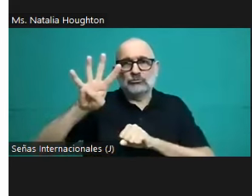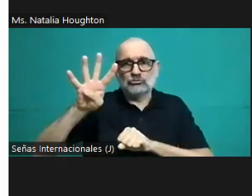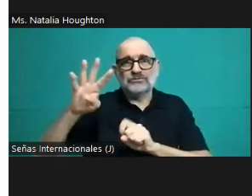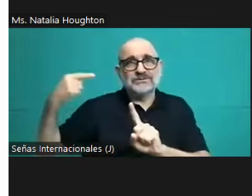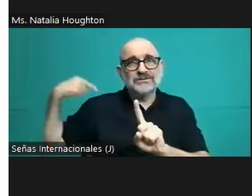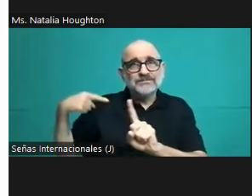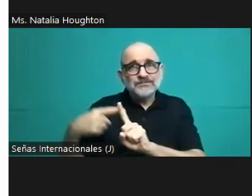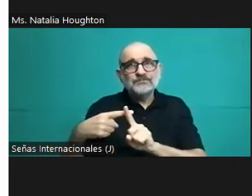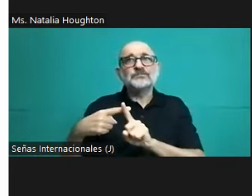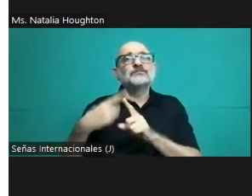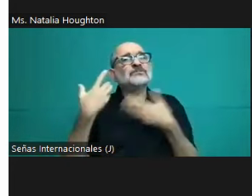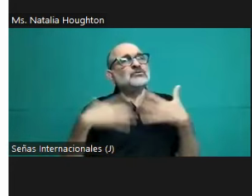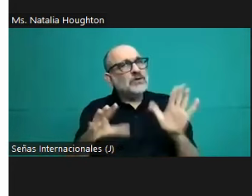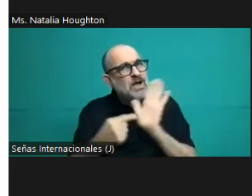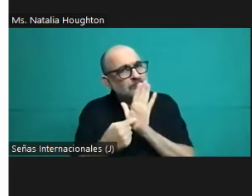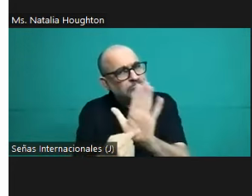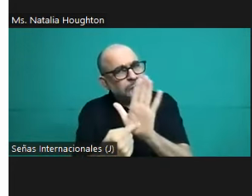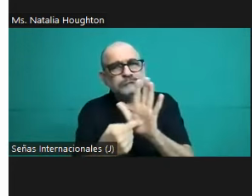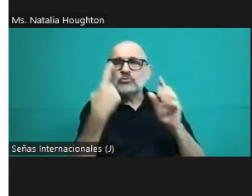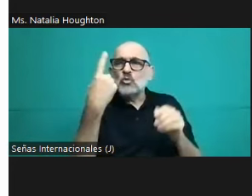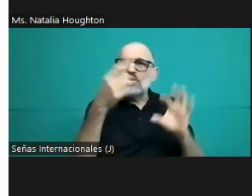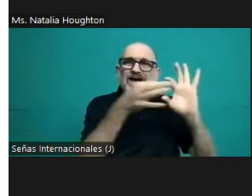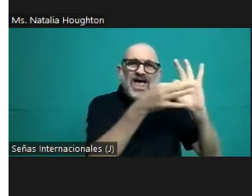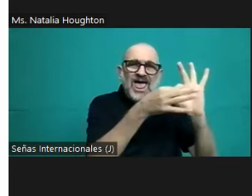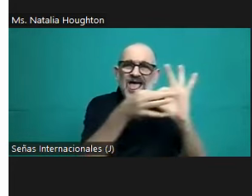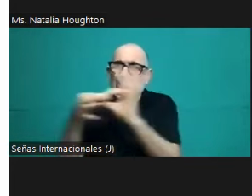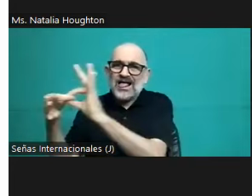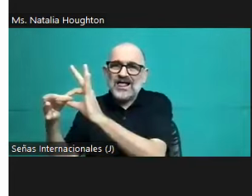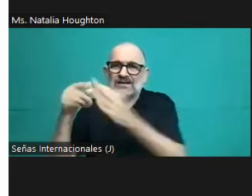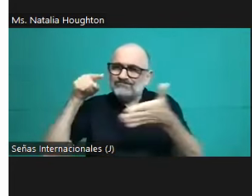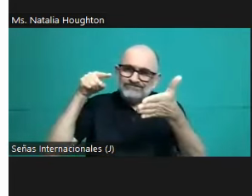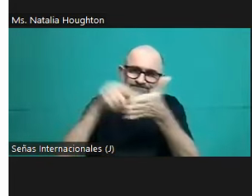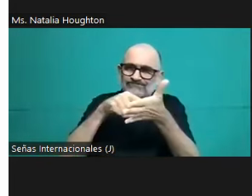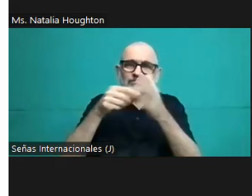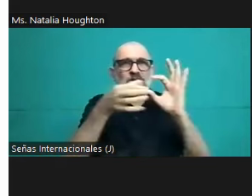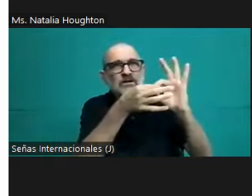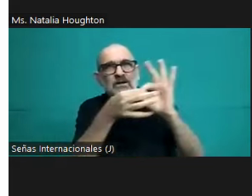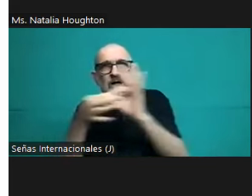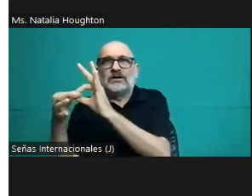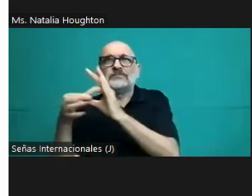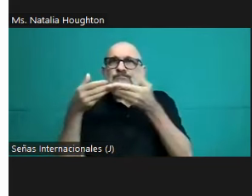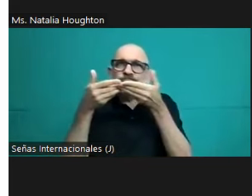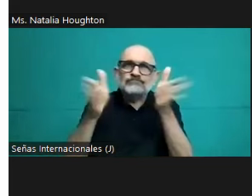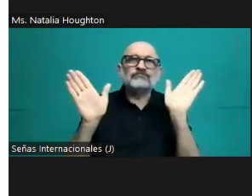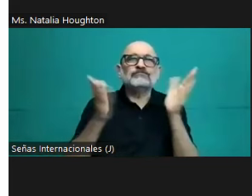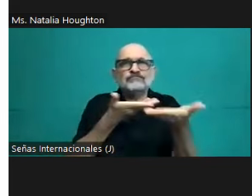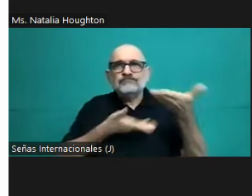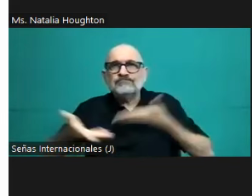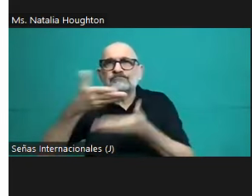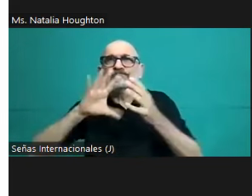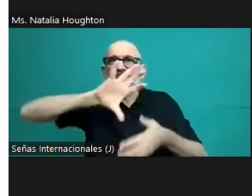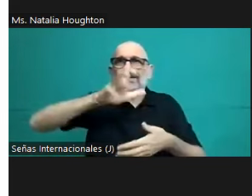region and from which many initiatives and documents